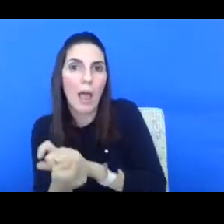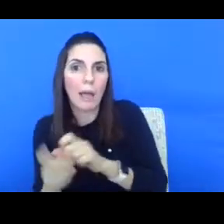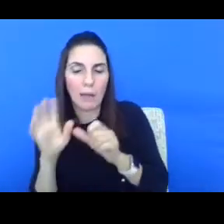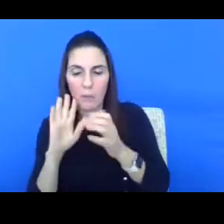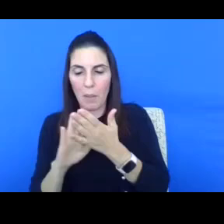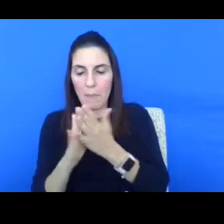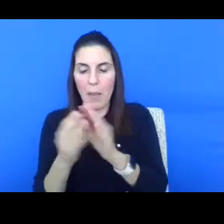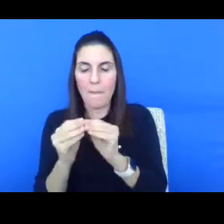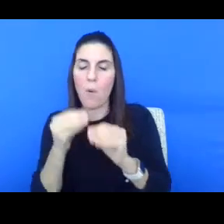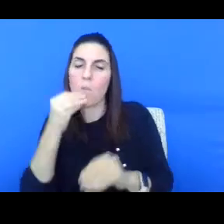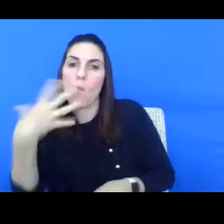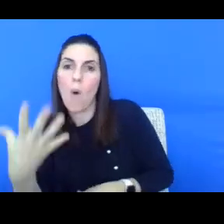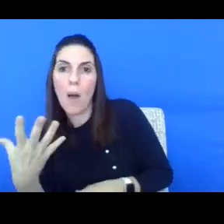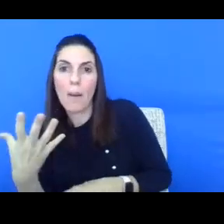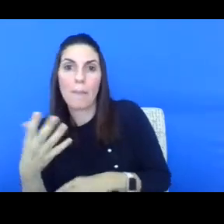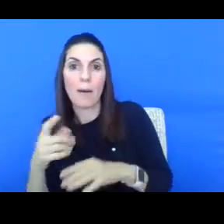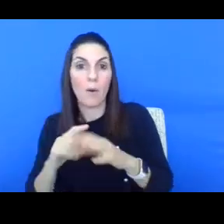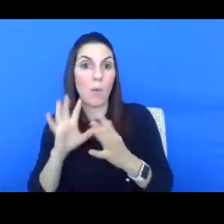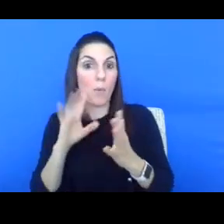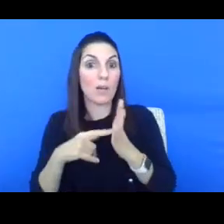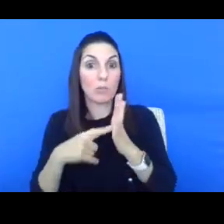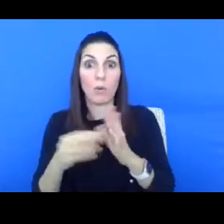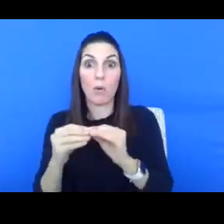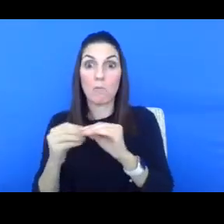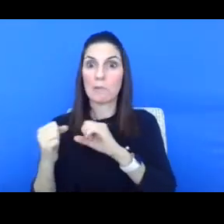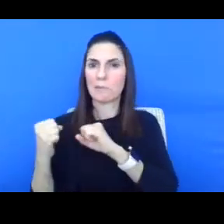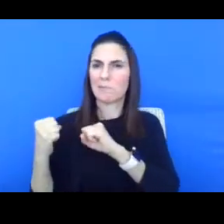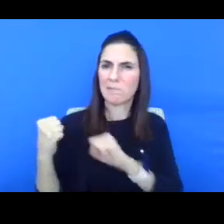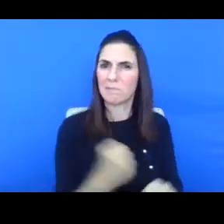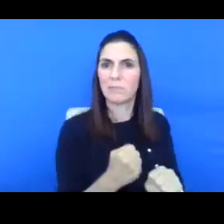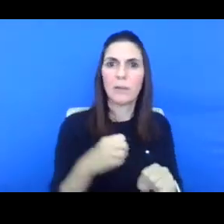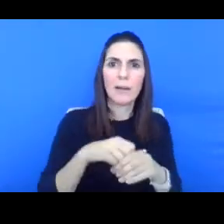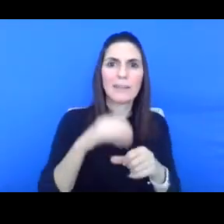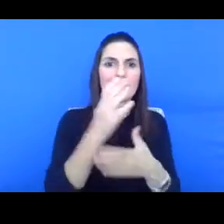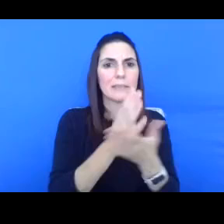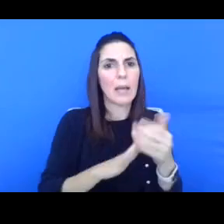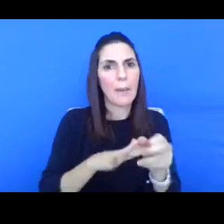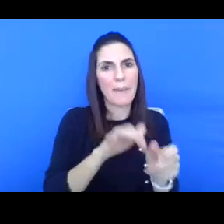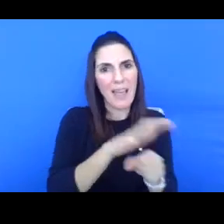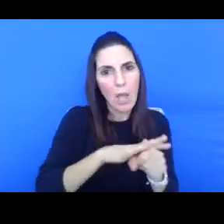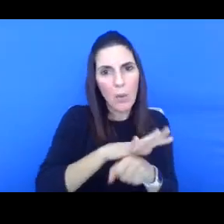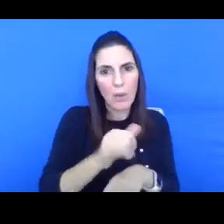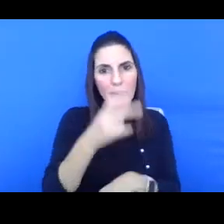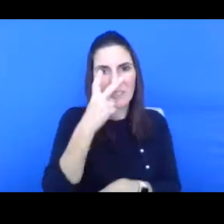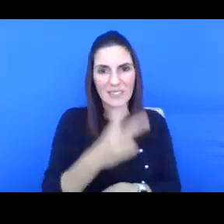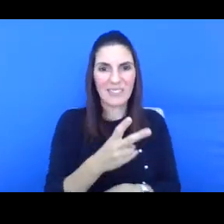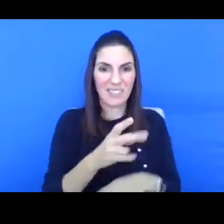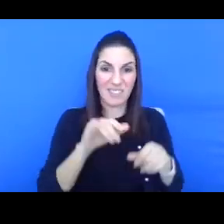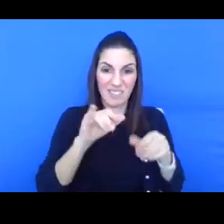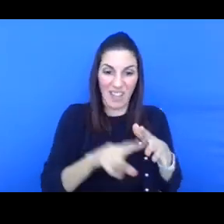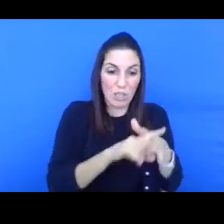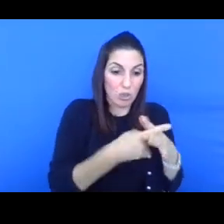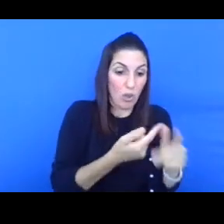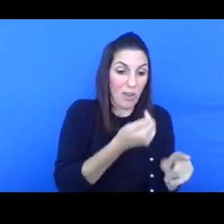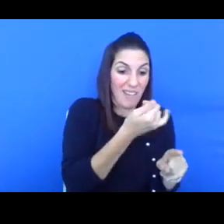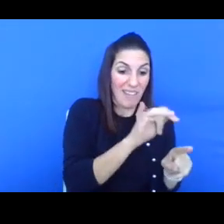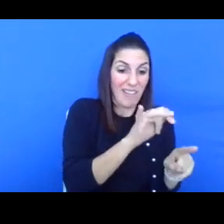but that's the pattern that we've seen from the 1890s through today.